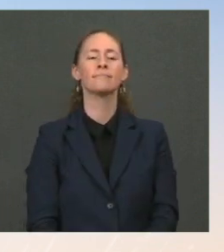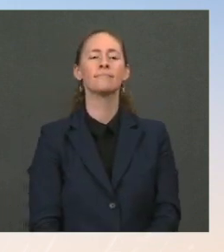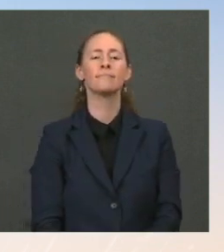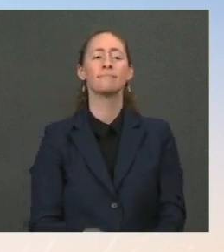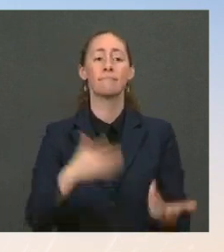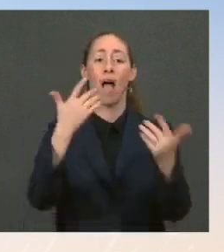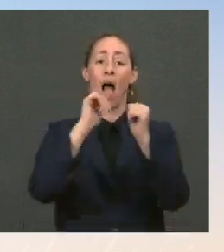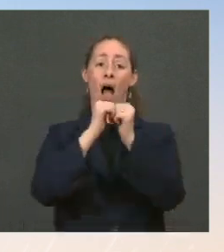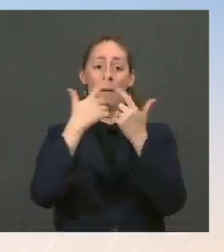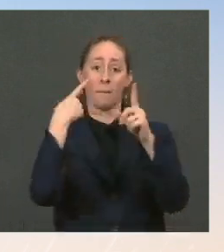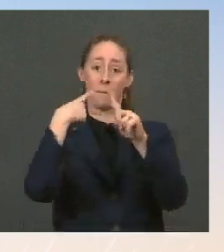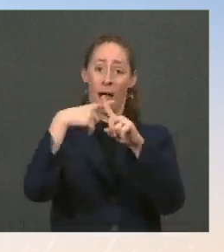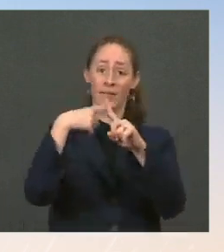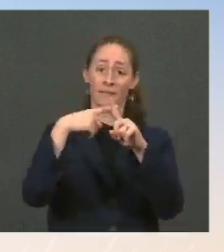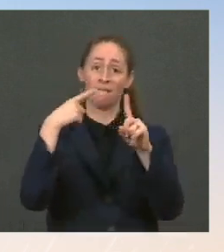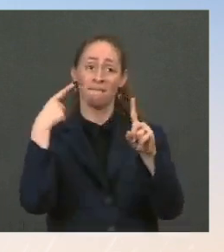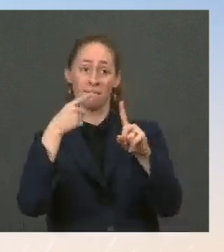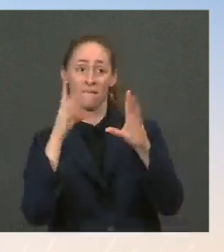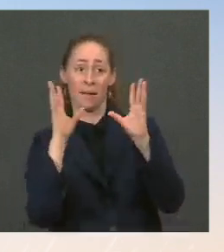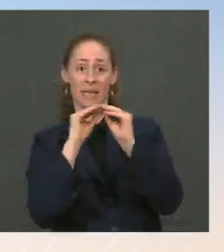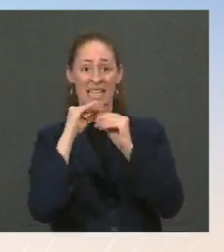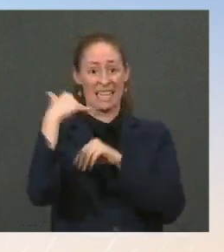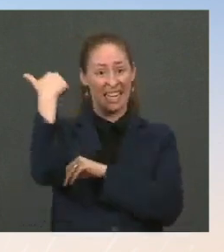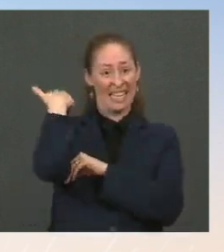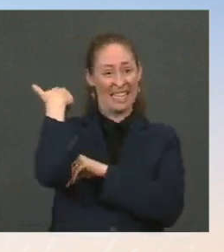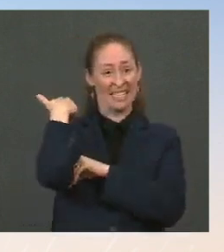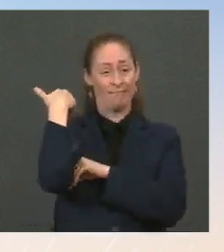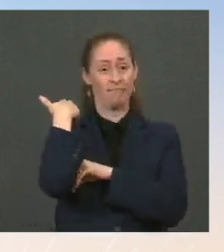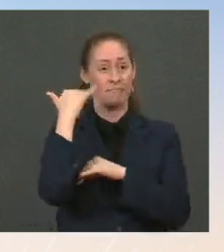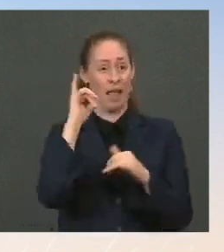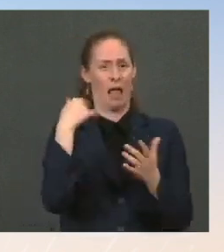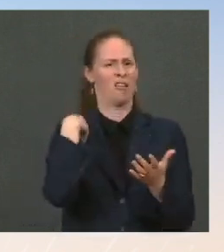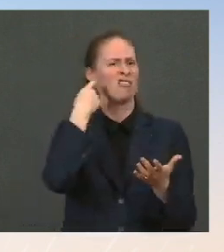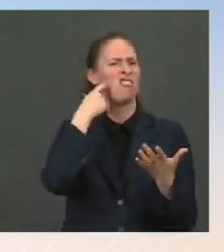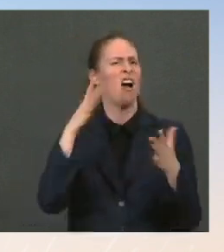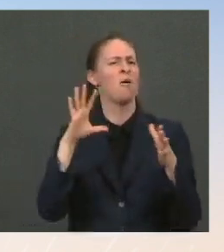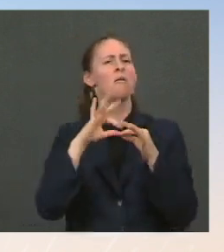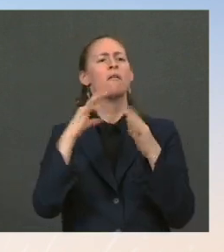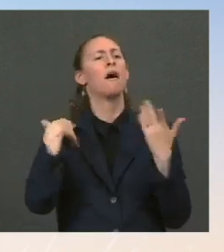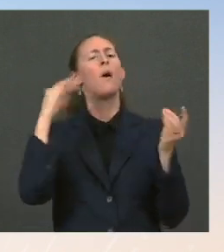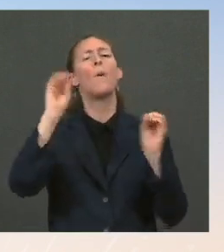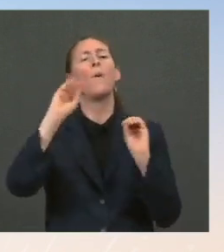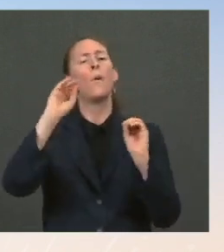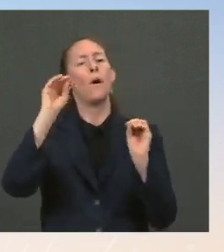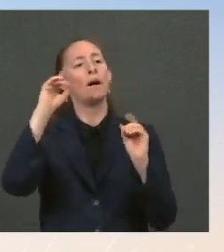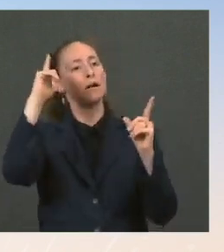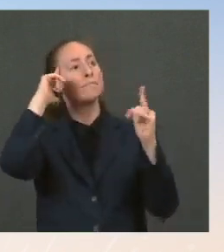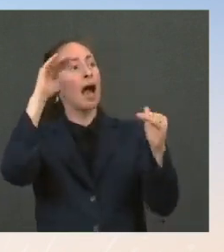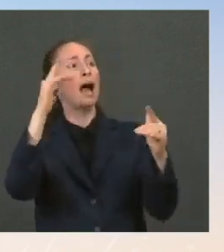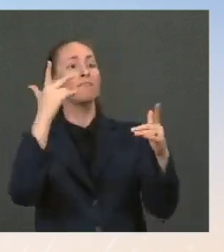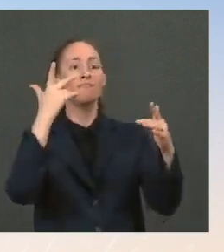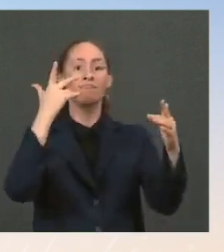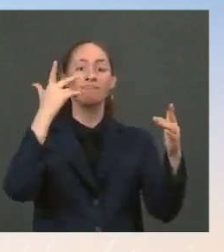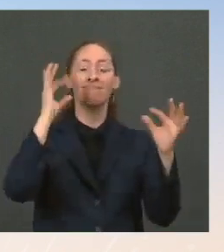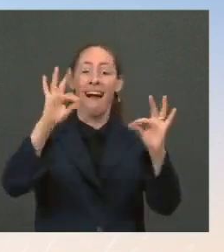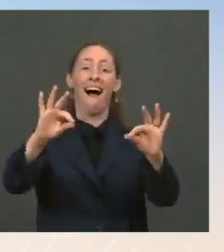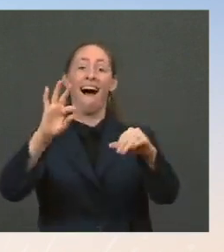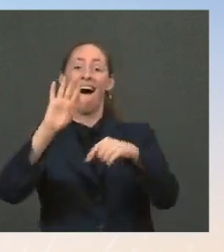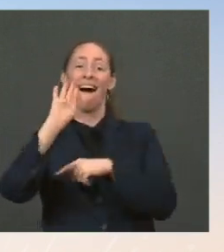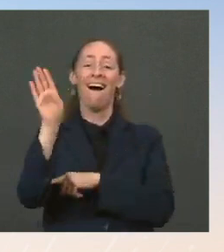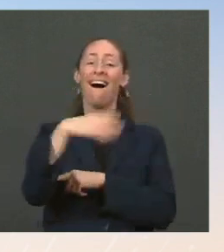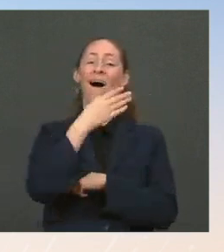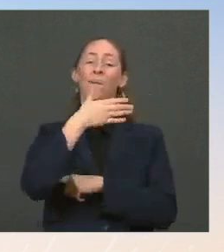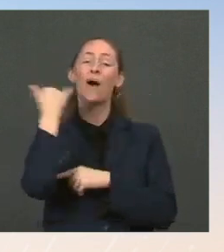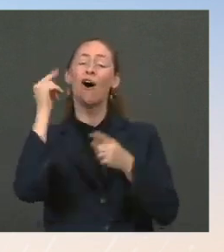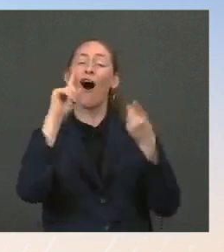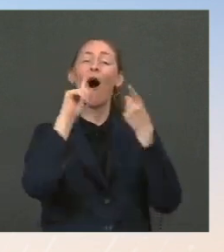was with President Putin, as he said at the time, we didn't expect it to be a light switch where all of a sudden everything would be hunky-dory